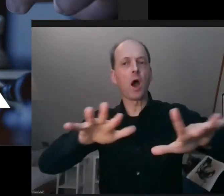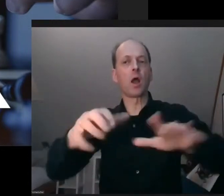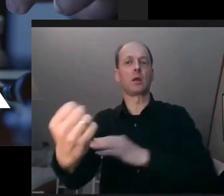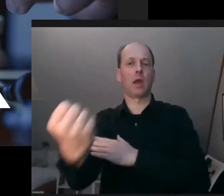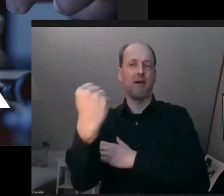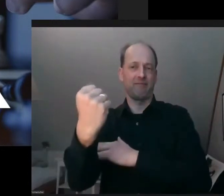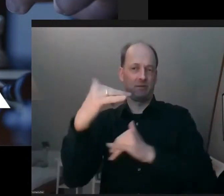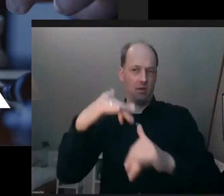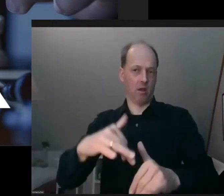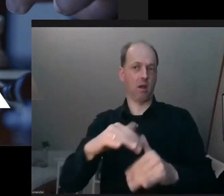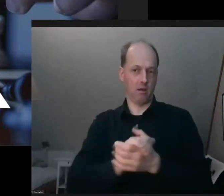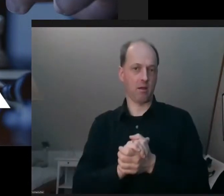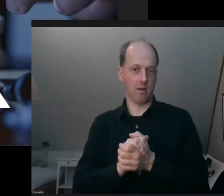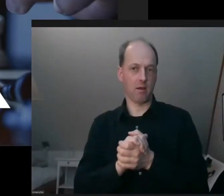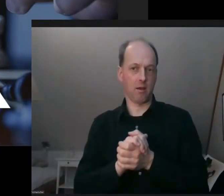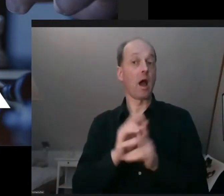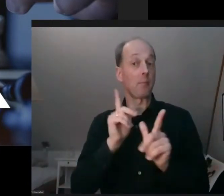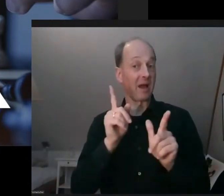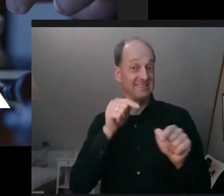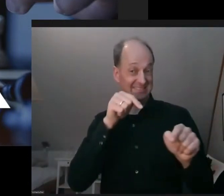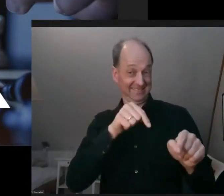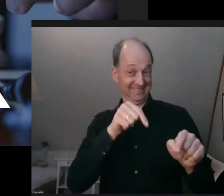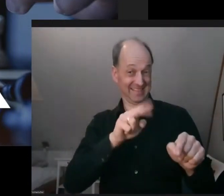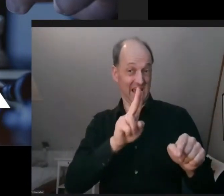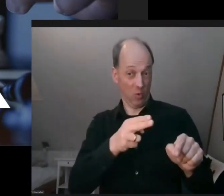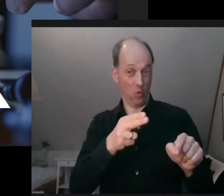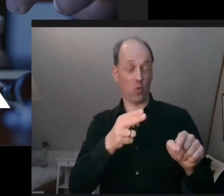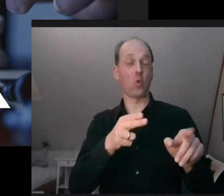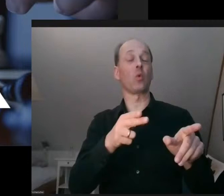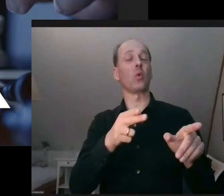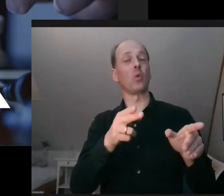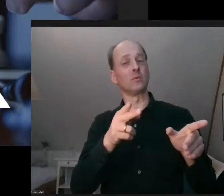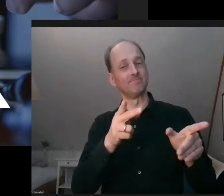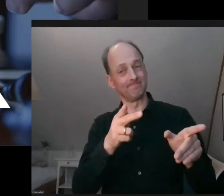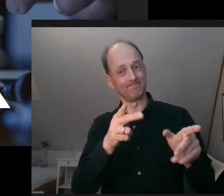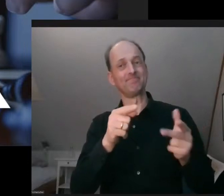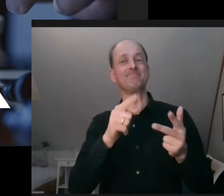optics and a certain charisma.